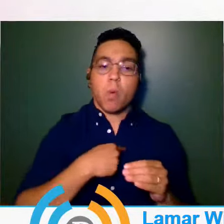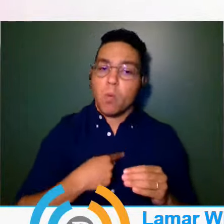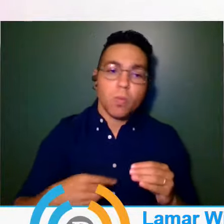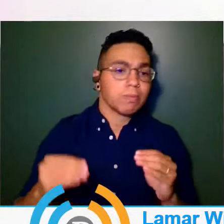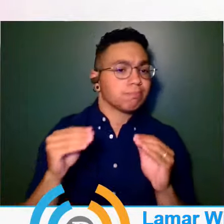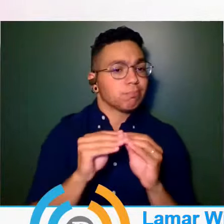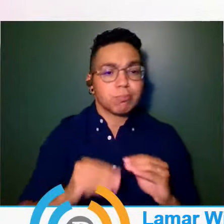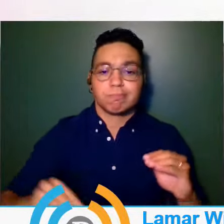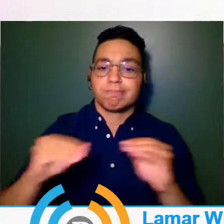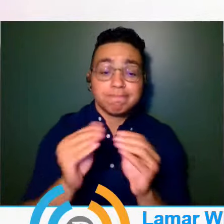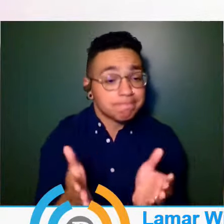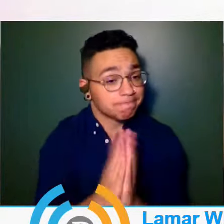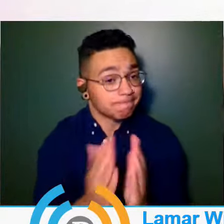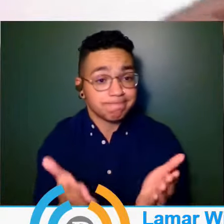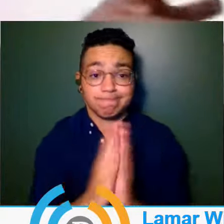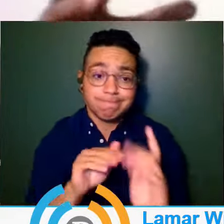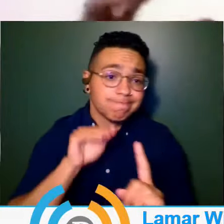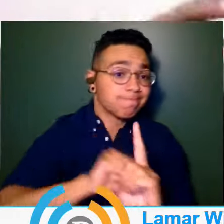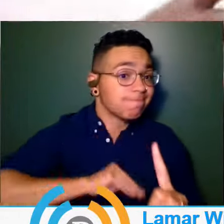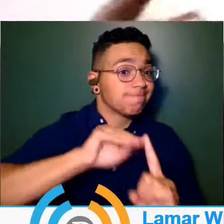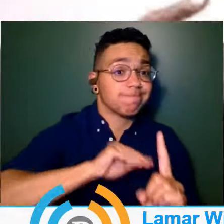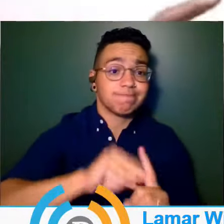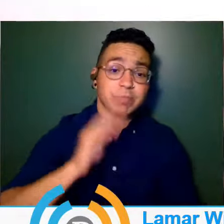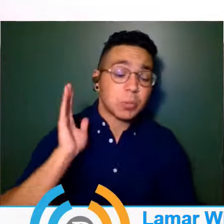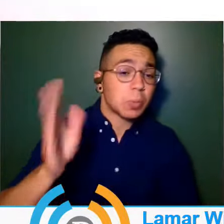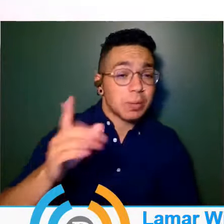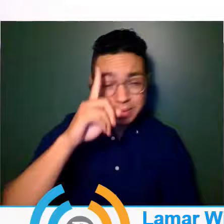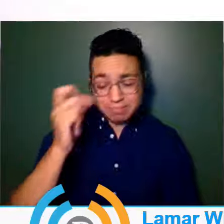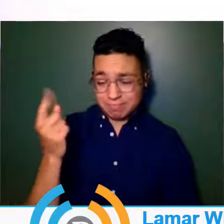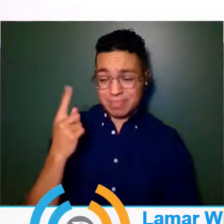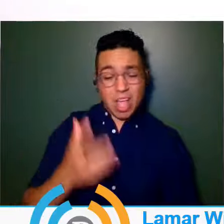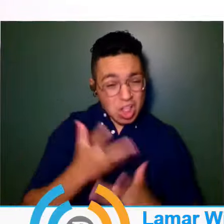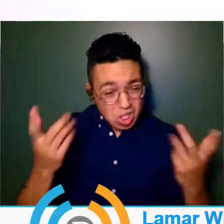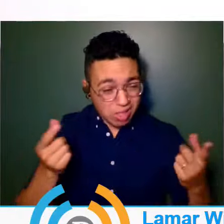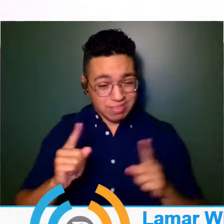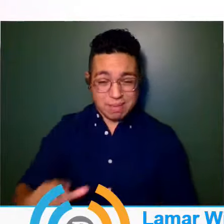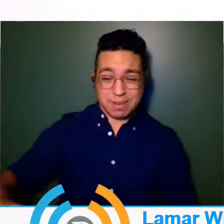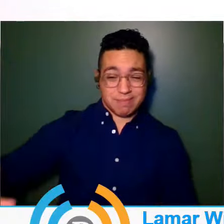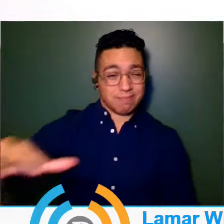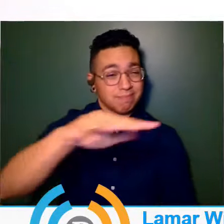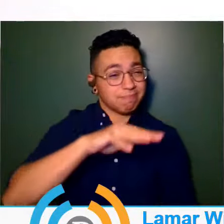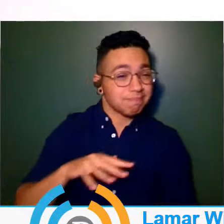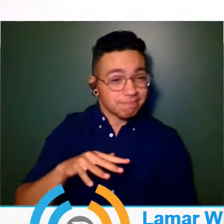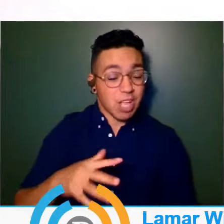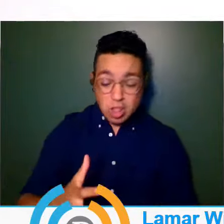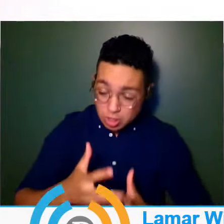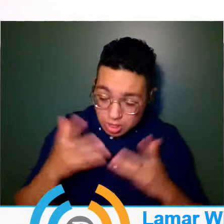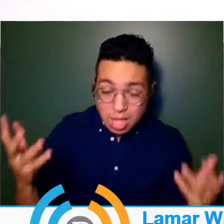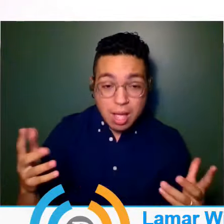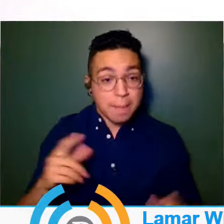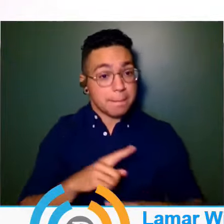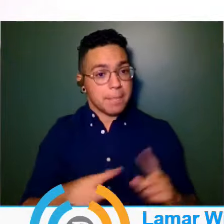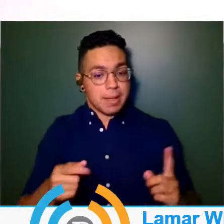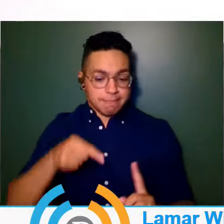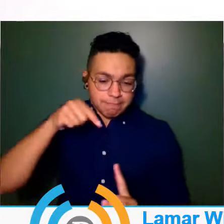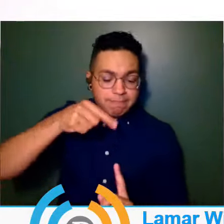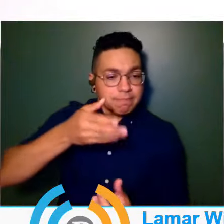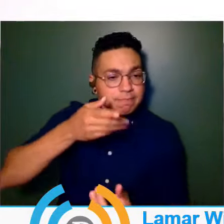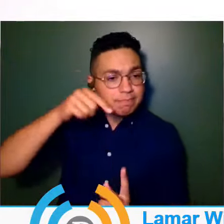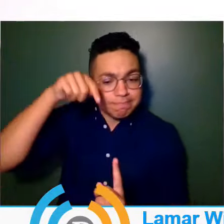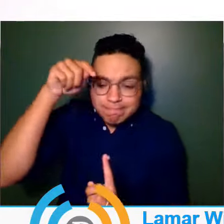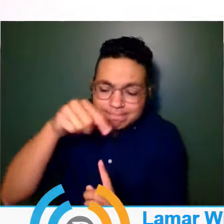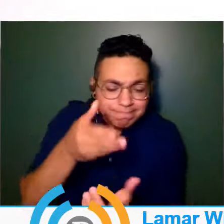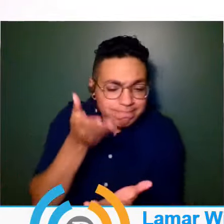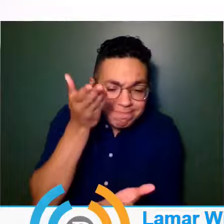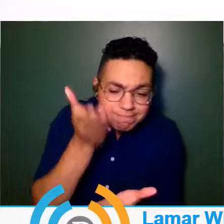it, there is a lot happening around us, but the fact remains that we still